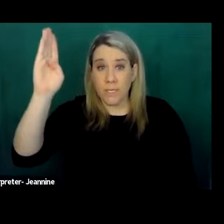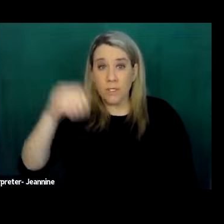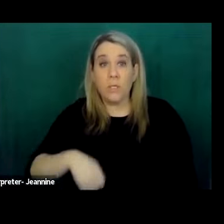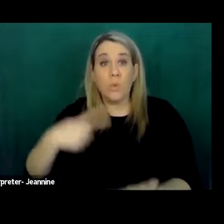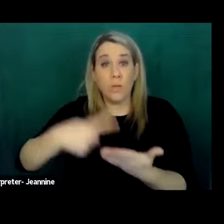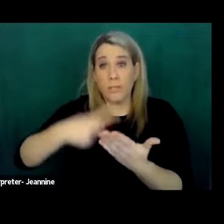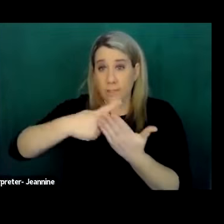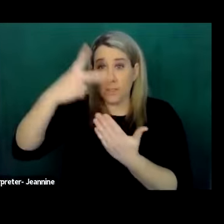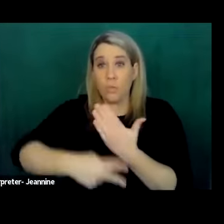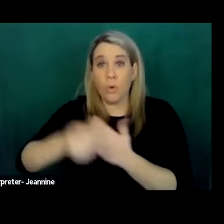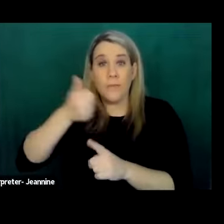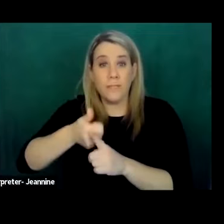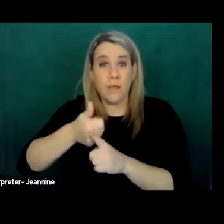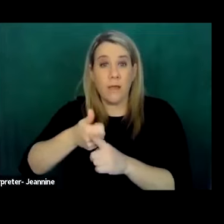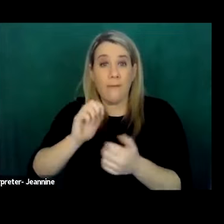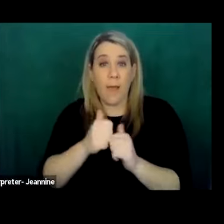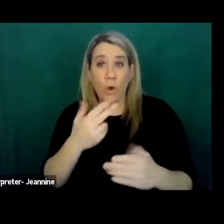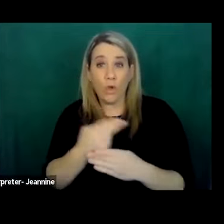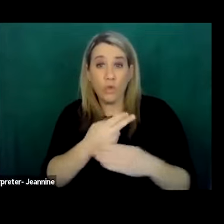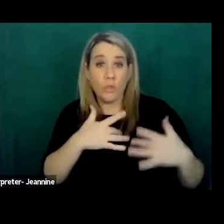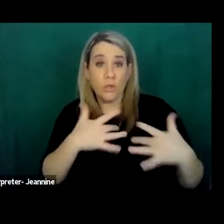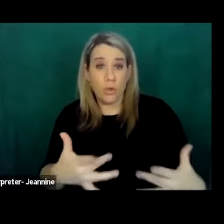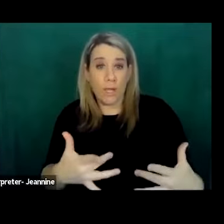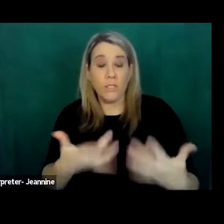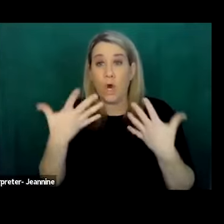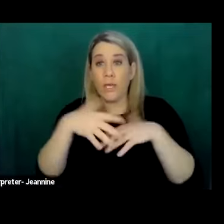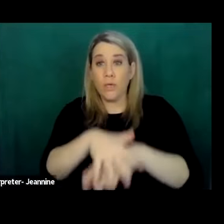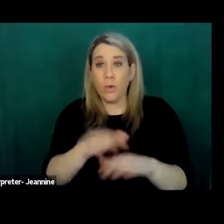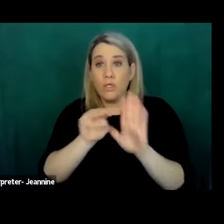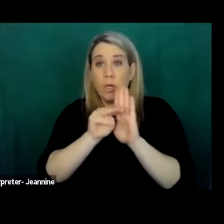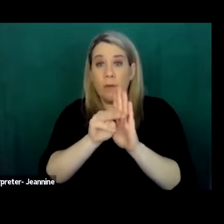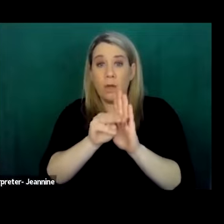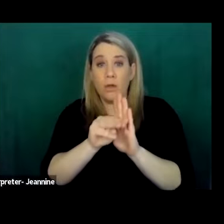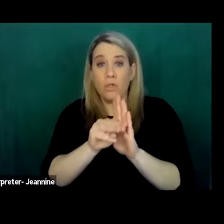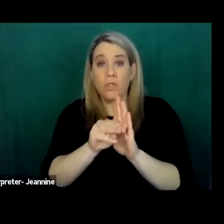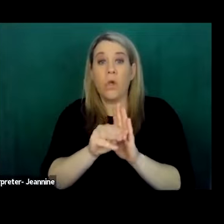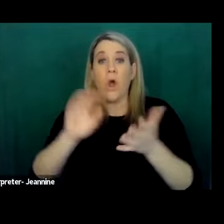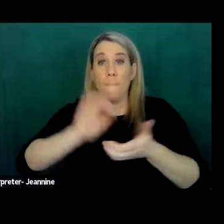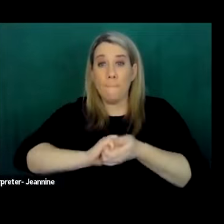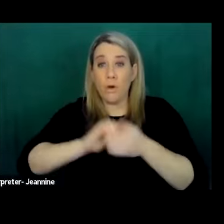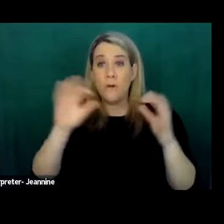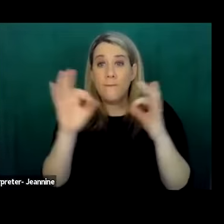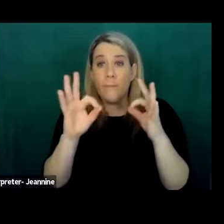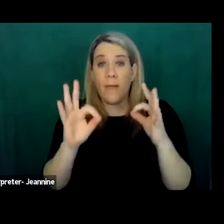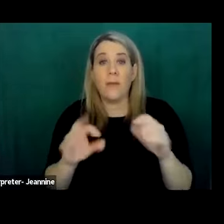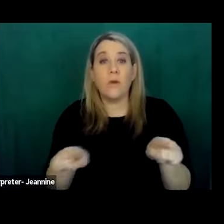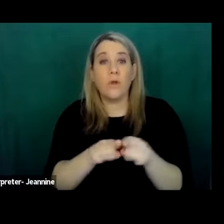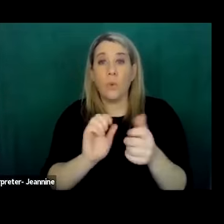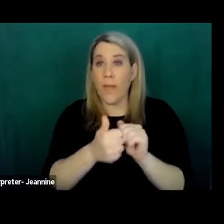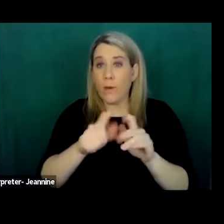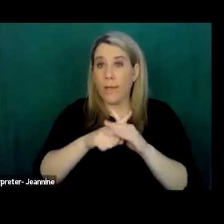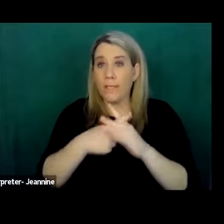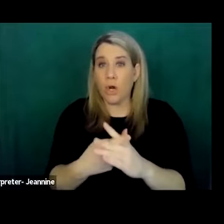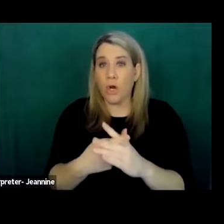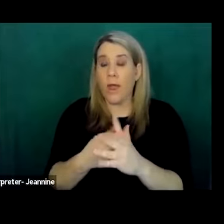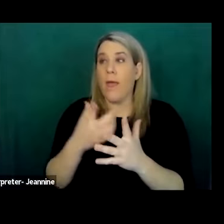our program, our usage trends, our integration models, our partner feedback, and how to get started, how to refer our